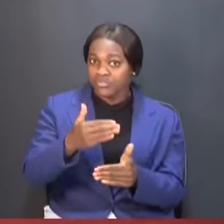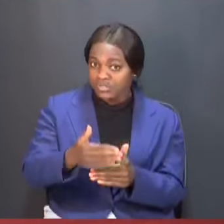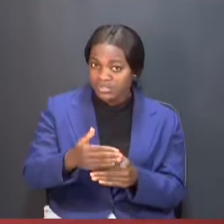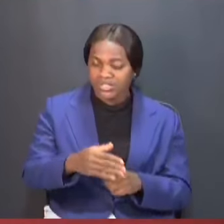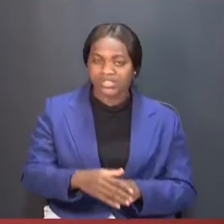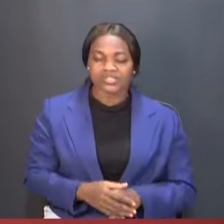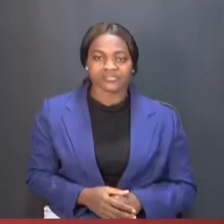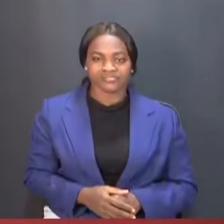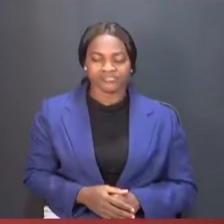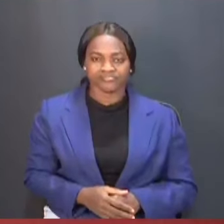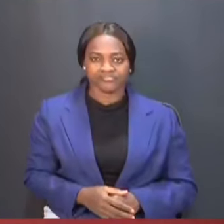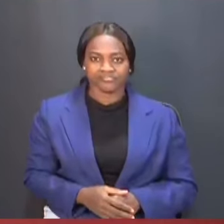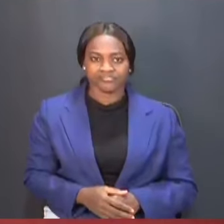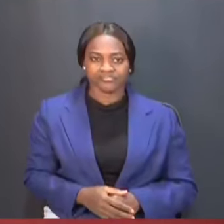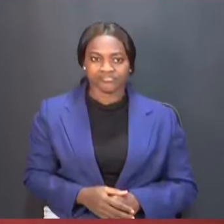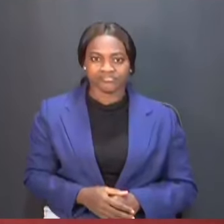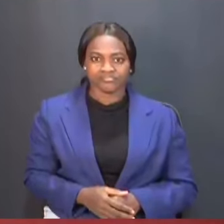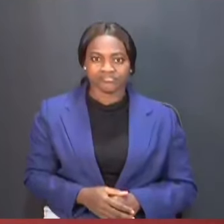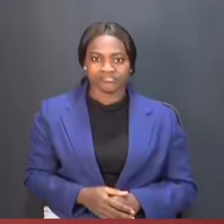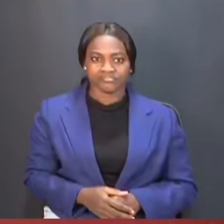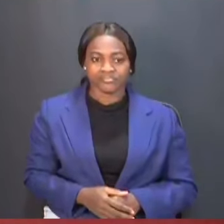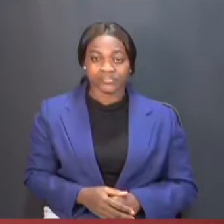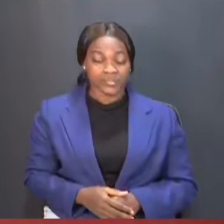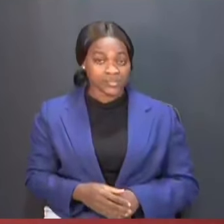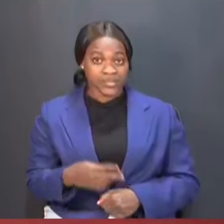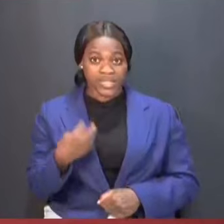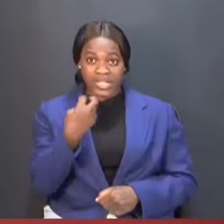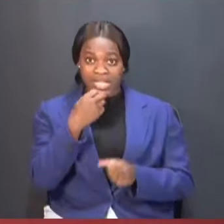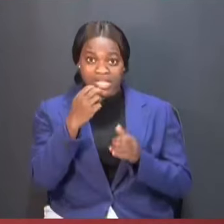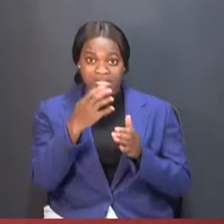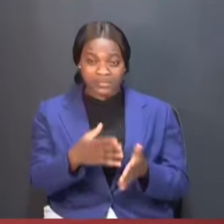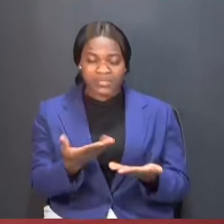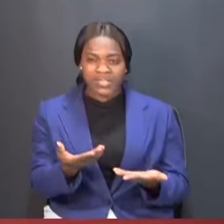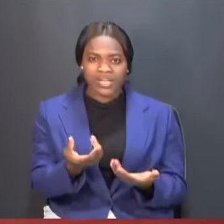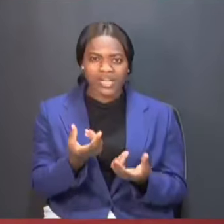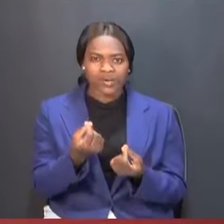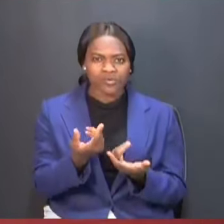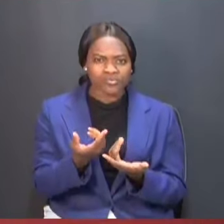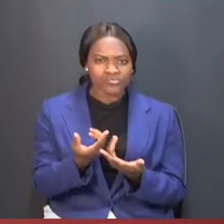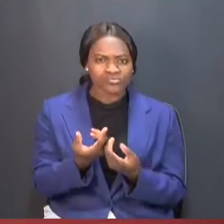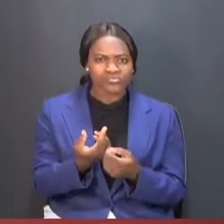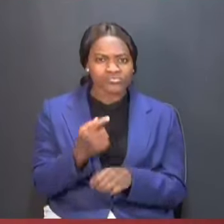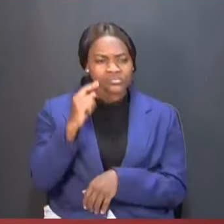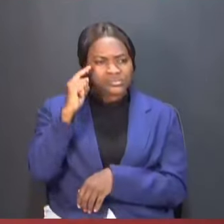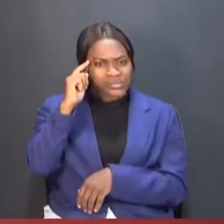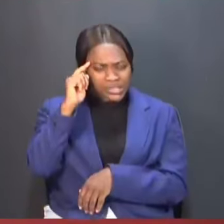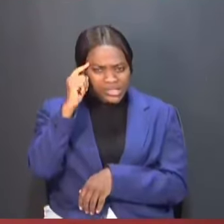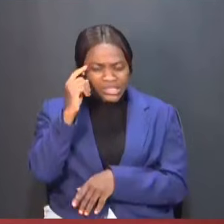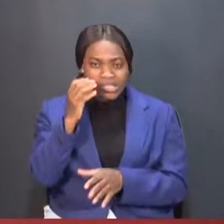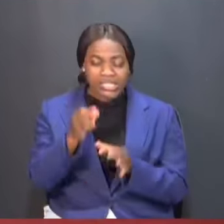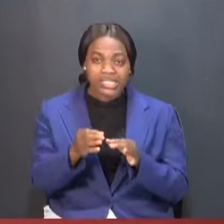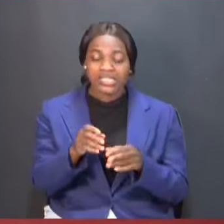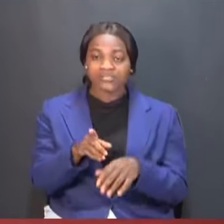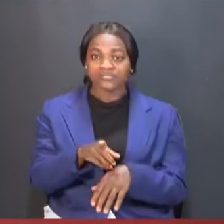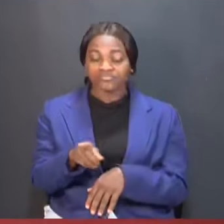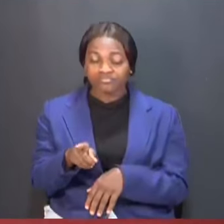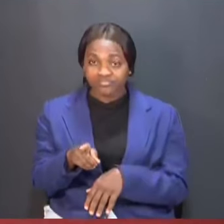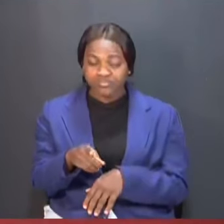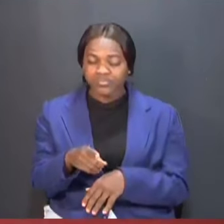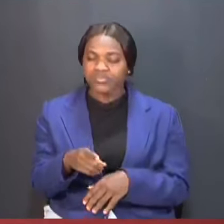It falls to the Speaker in the first instance to determine whether the facts disclosed in the complaint